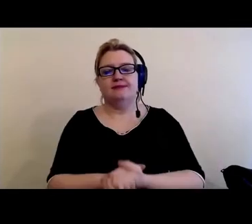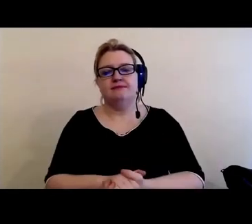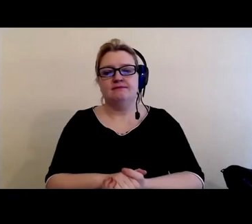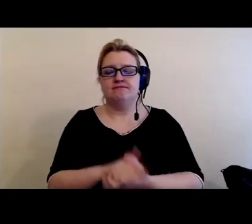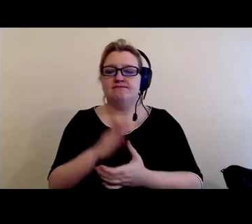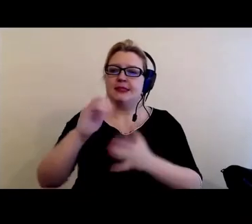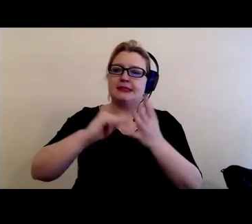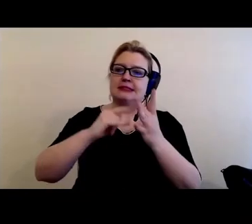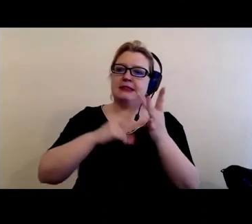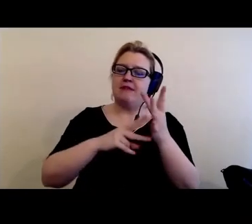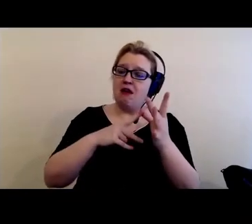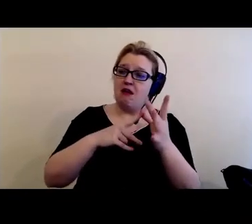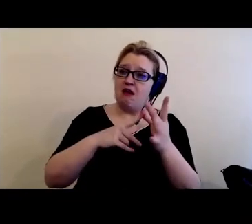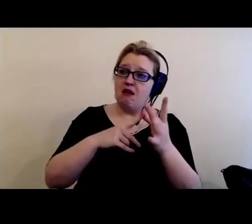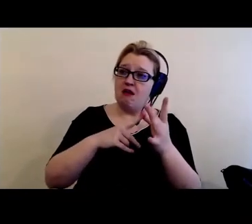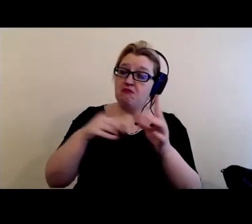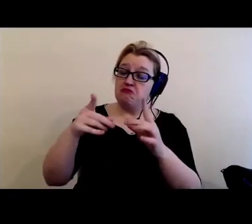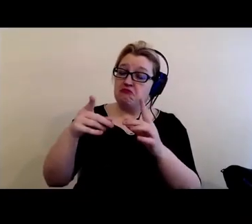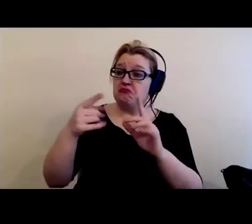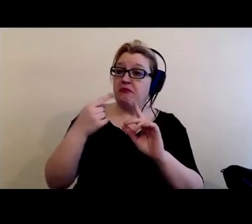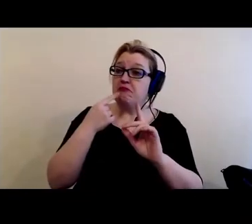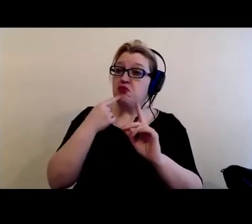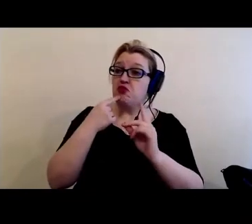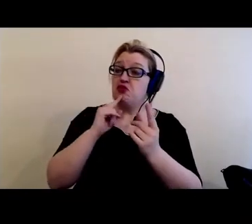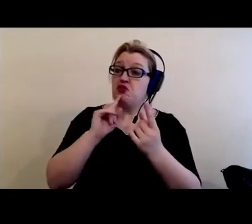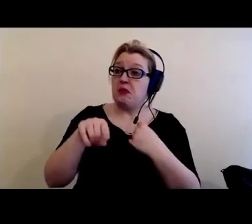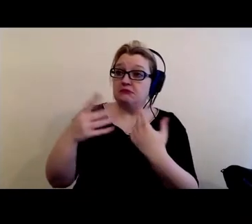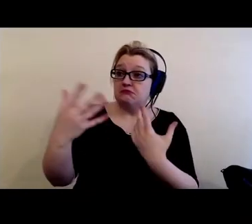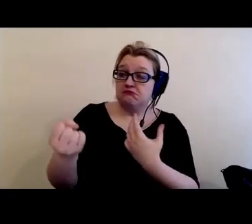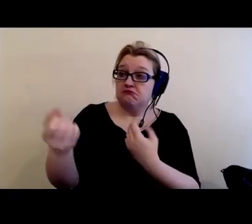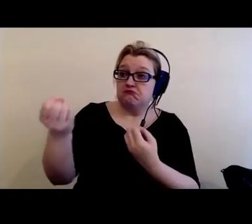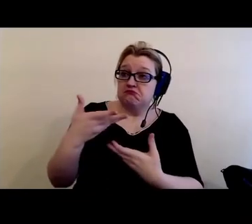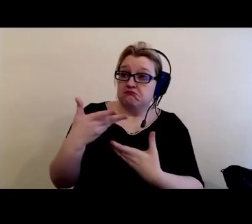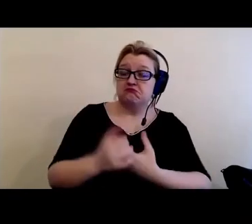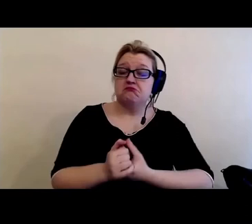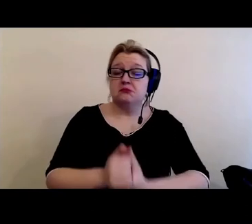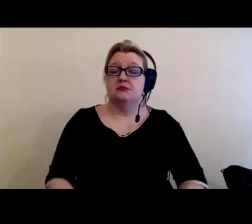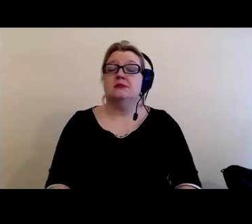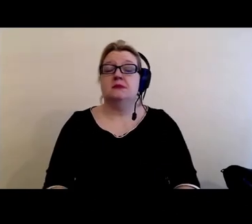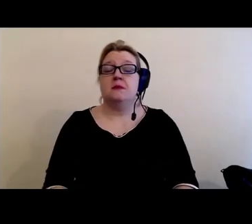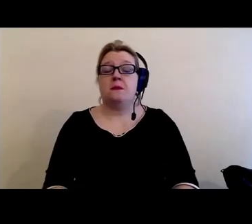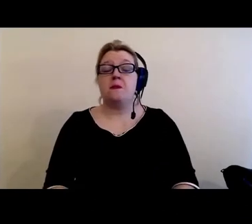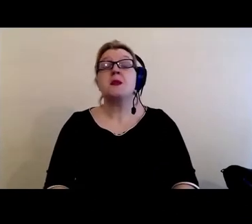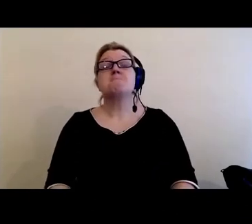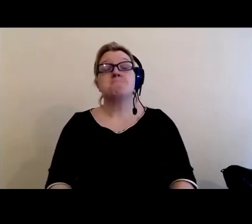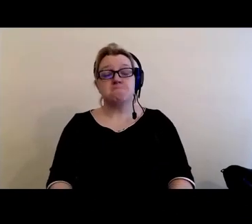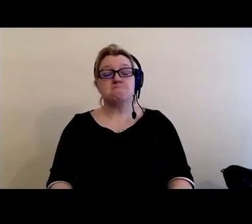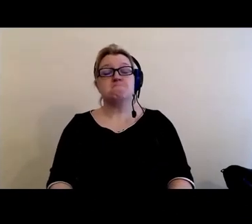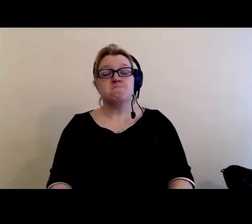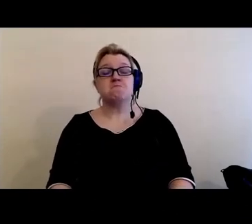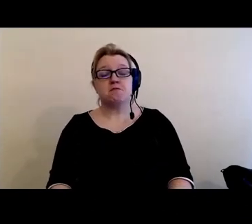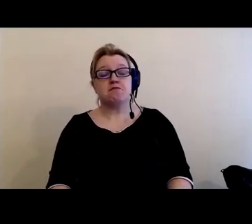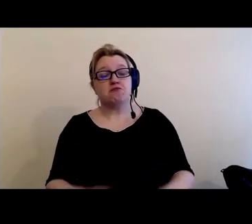digital change, how technology is going to change the way care is delivered, what's on the horizon there? Yeah, good